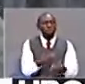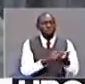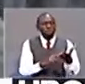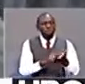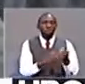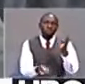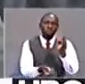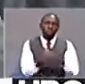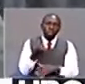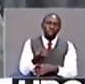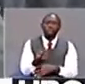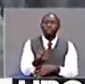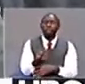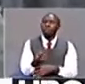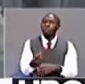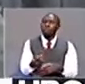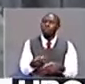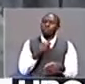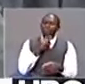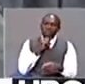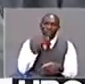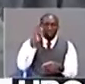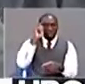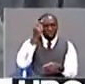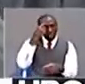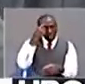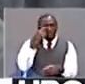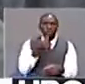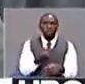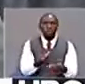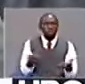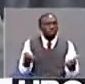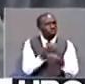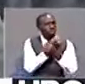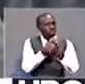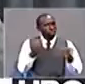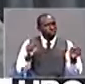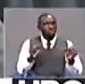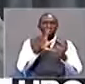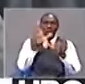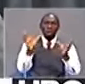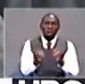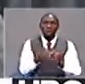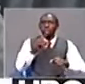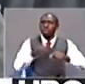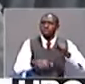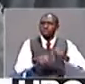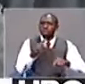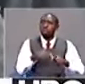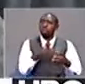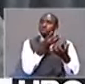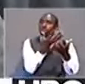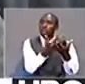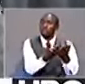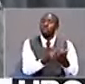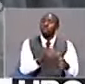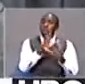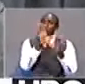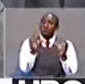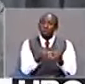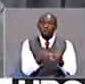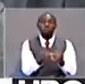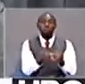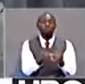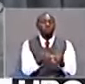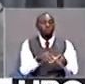opportunity to demand from government to release the political prisoners who are in prison now, those who were abducted during this